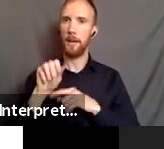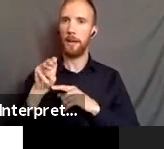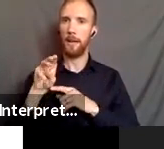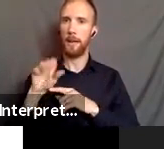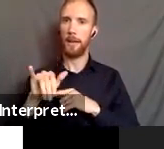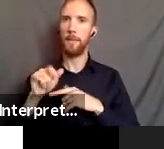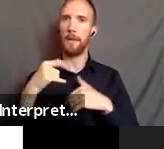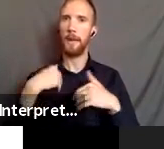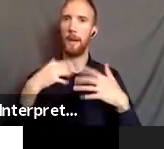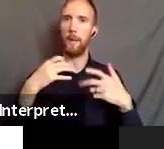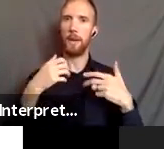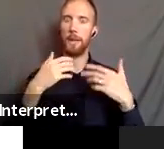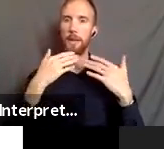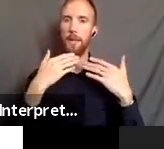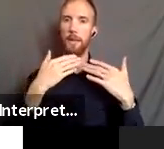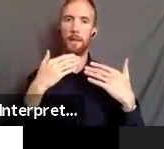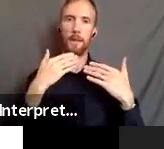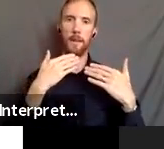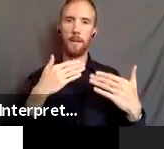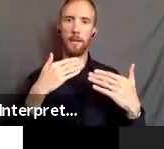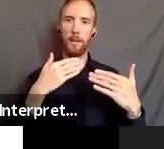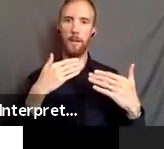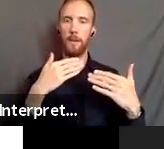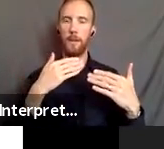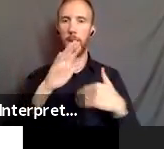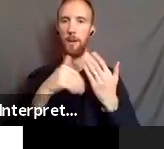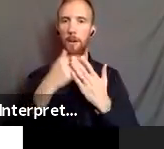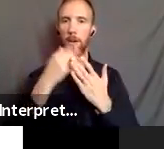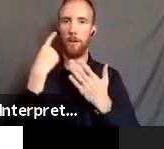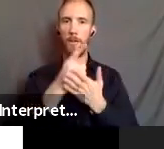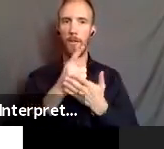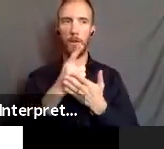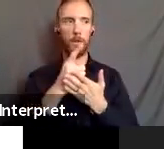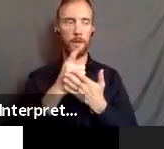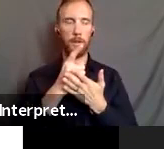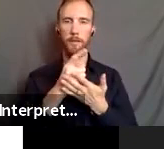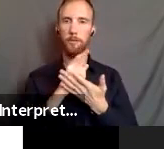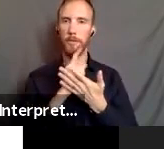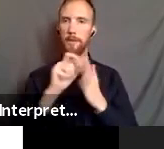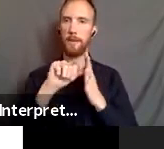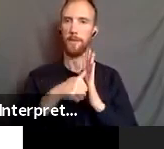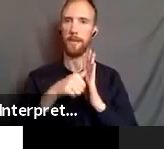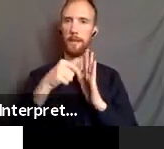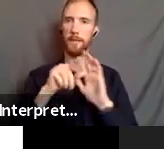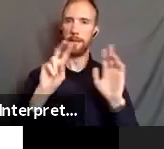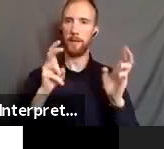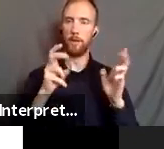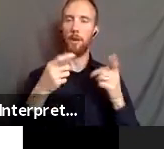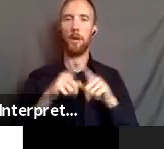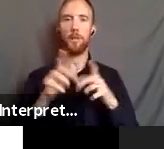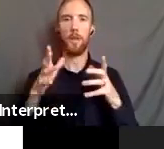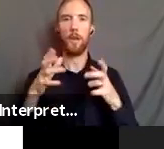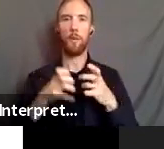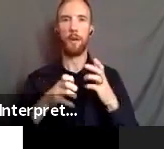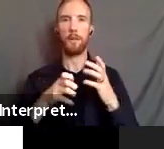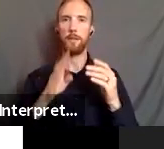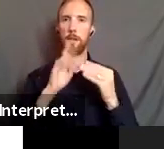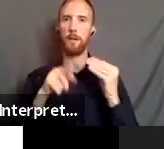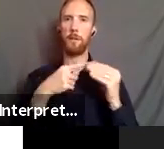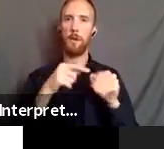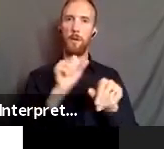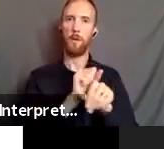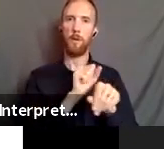um everyone's attention i also want i want to particularly appreciate the work of j ding chow